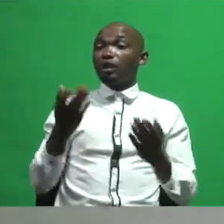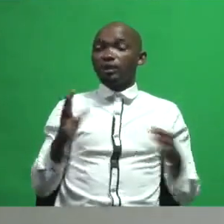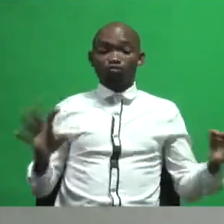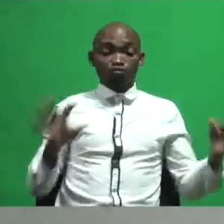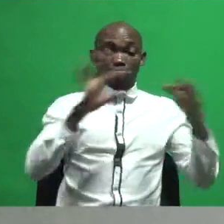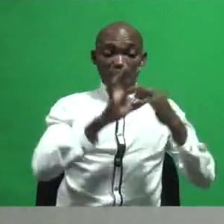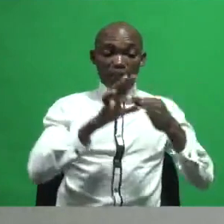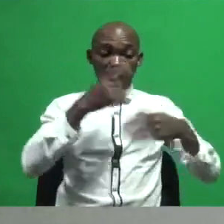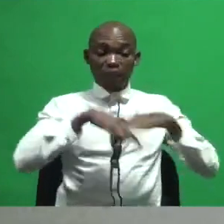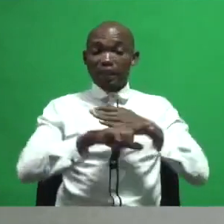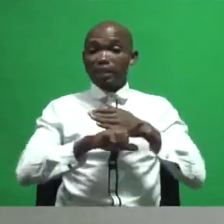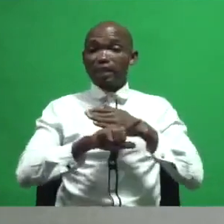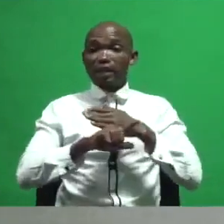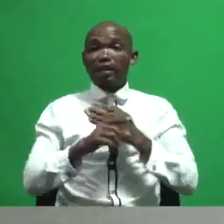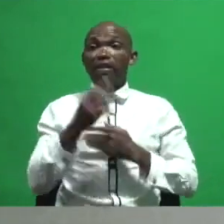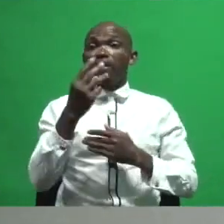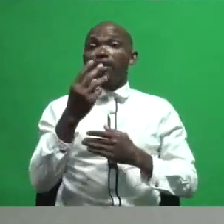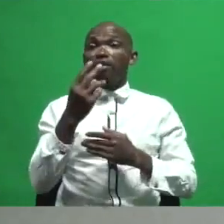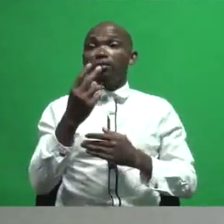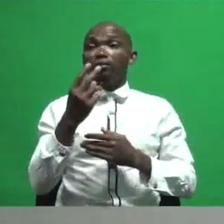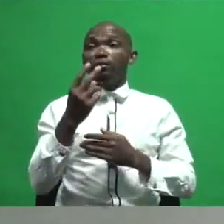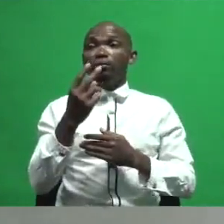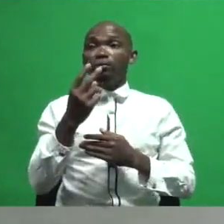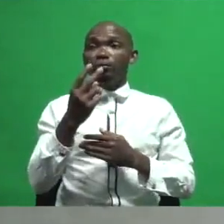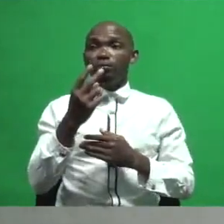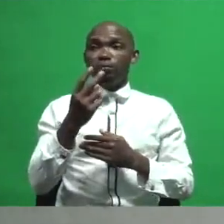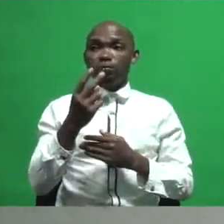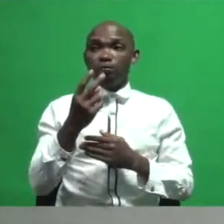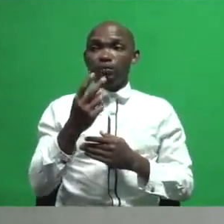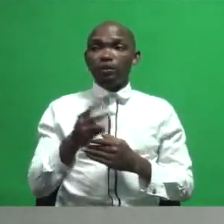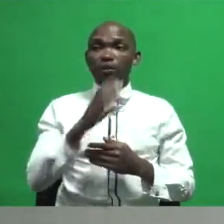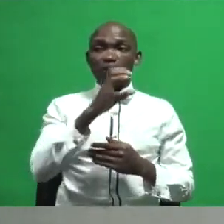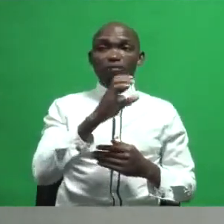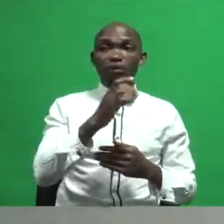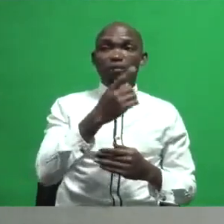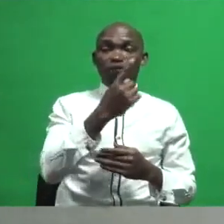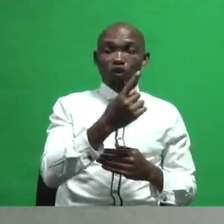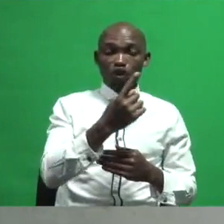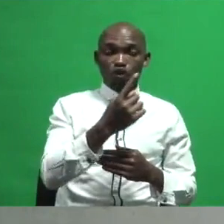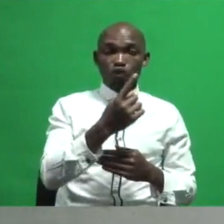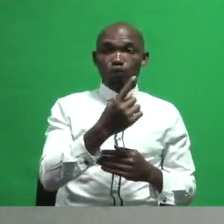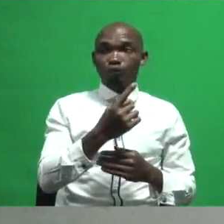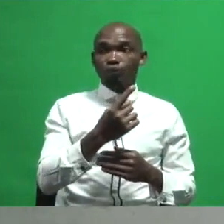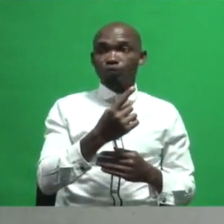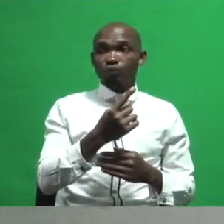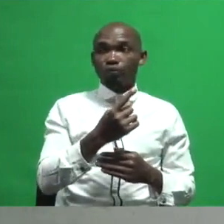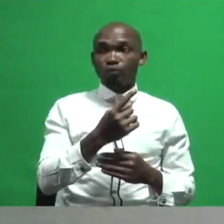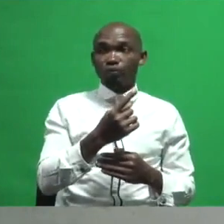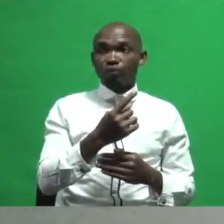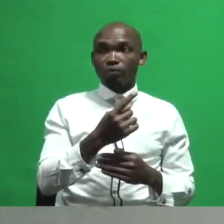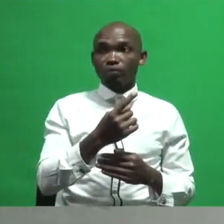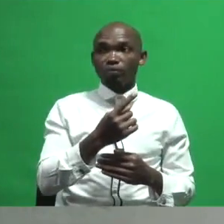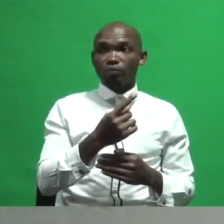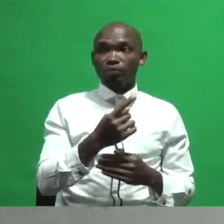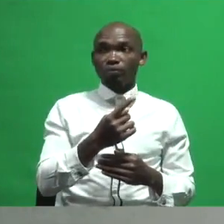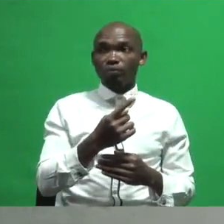attach on the 3rd carbon. This was carbon number 1, number 2, number 3, number 4.